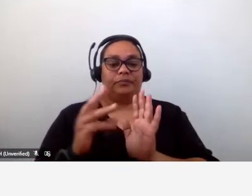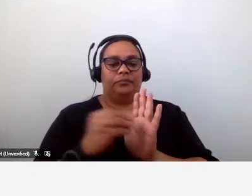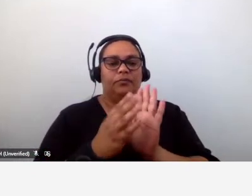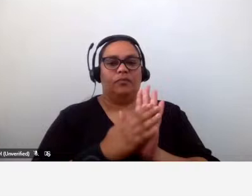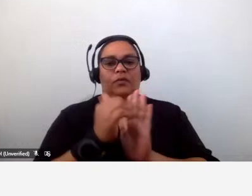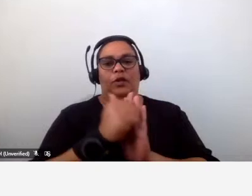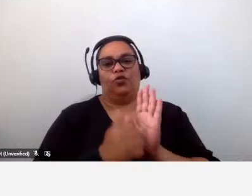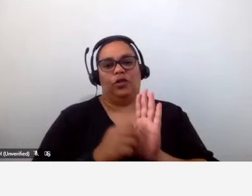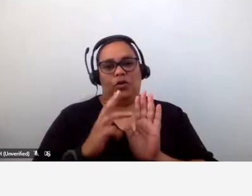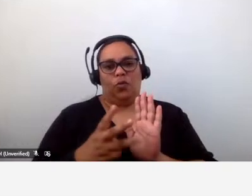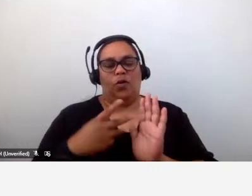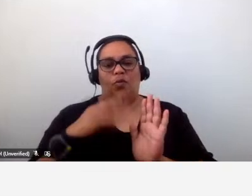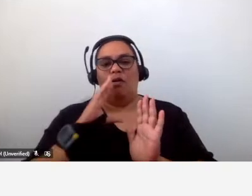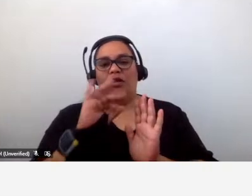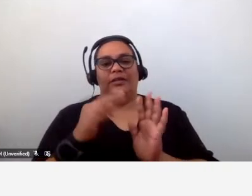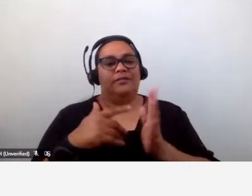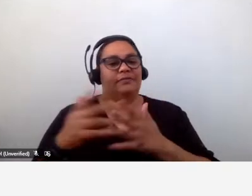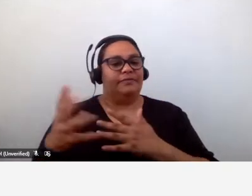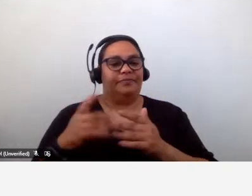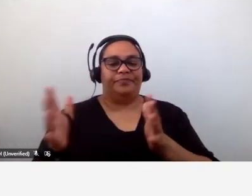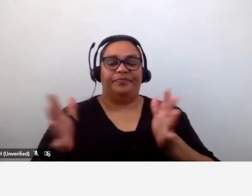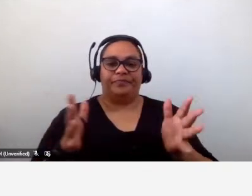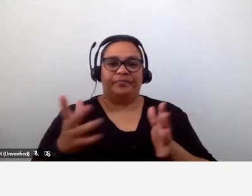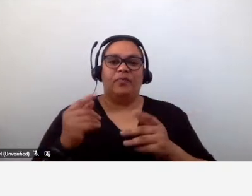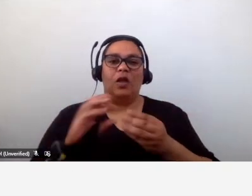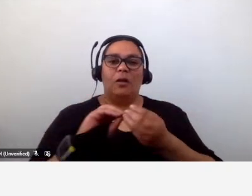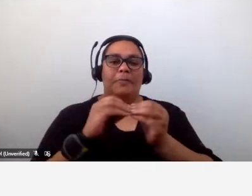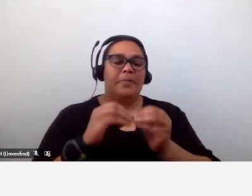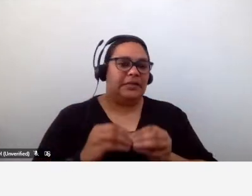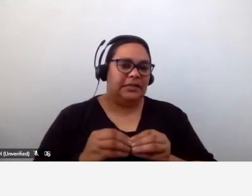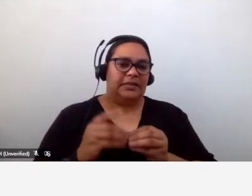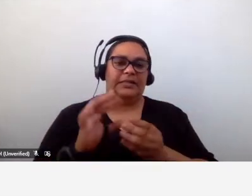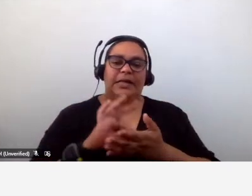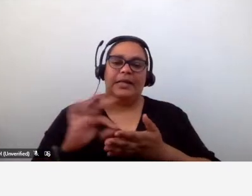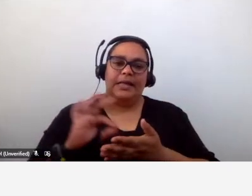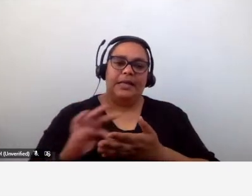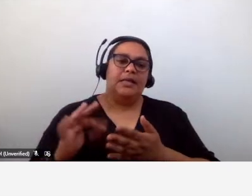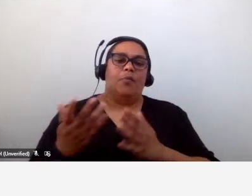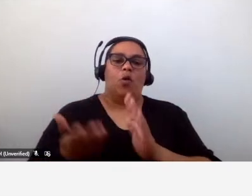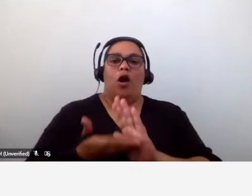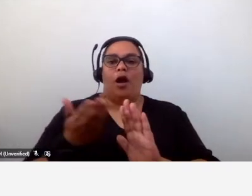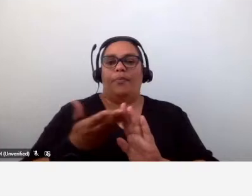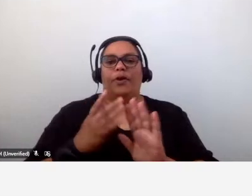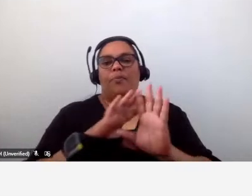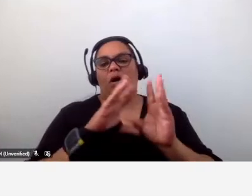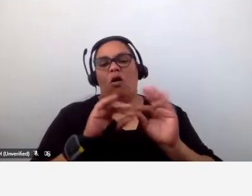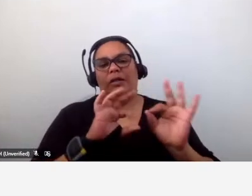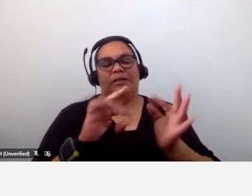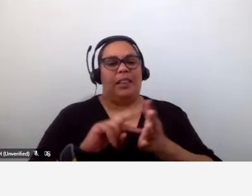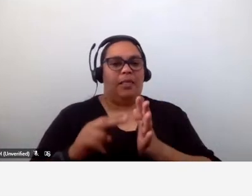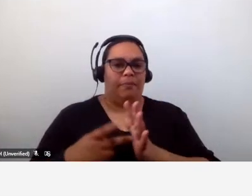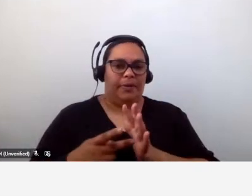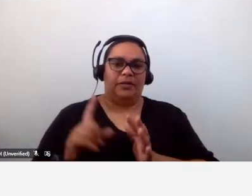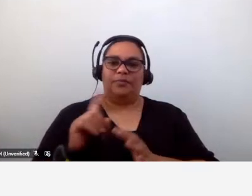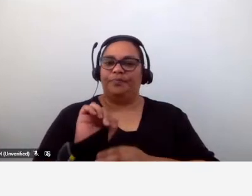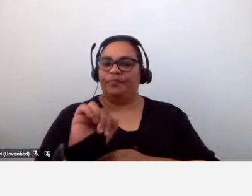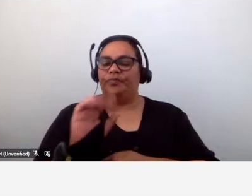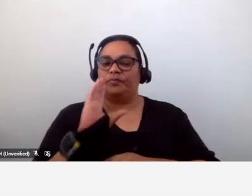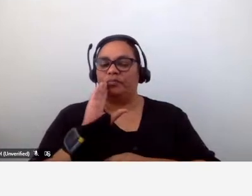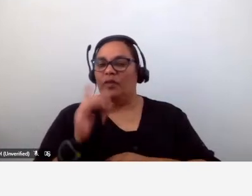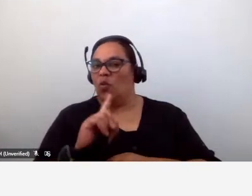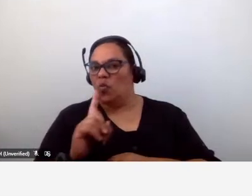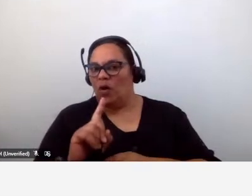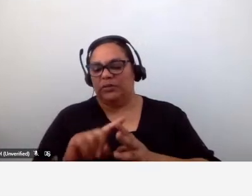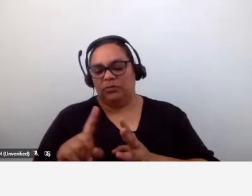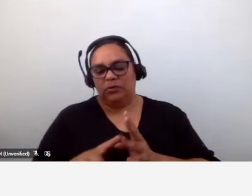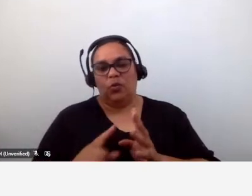the agenda to ask them if they have a facilities and maintenance, cleanup and upgrade and all of those plans, what they are, so that the next